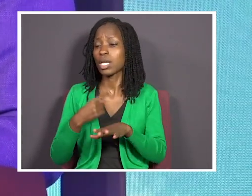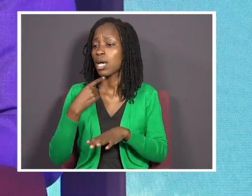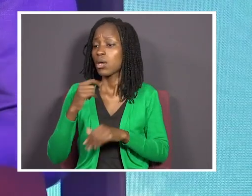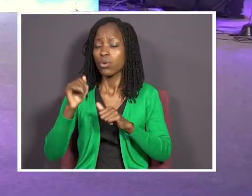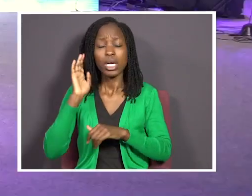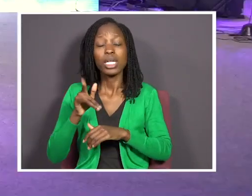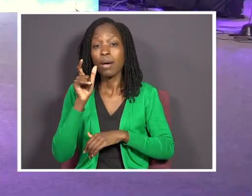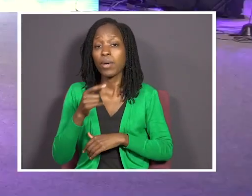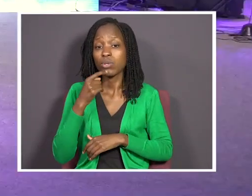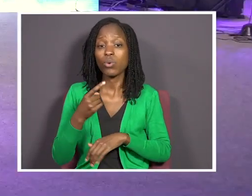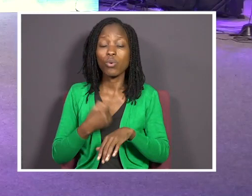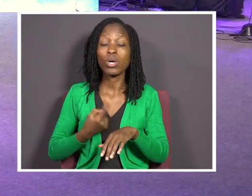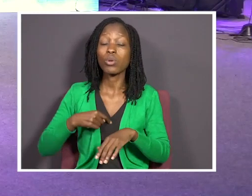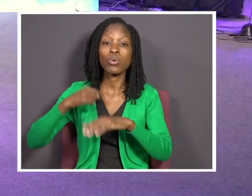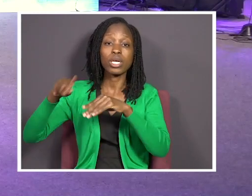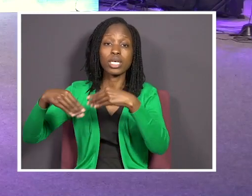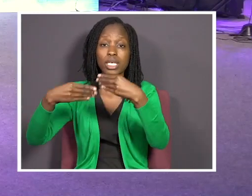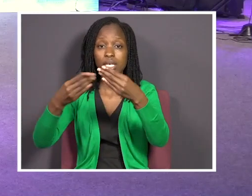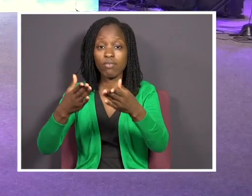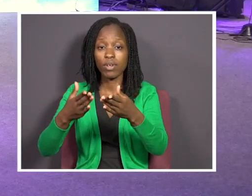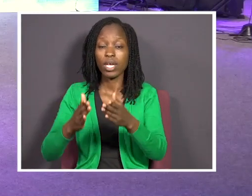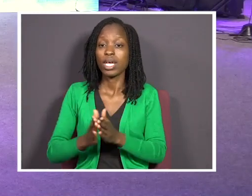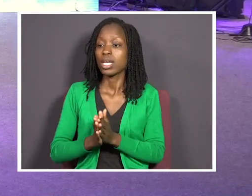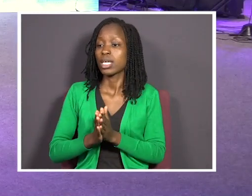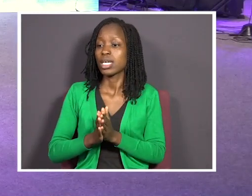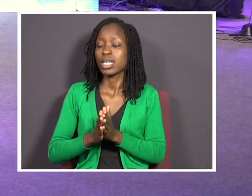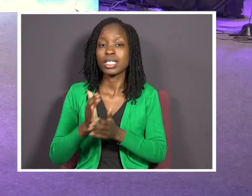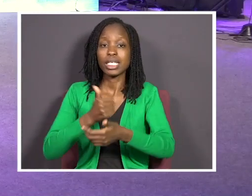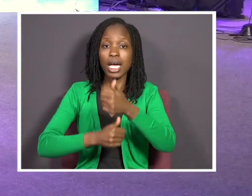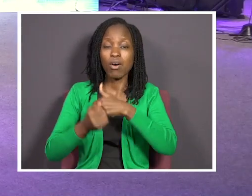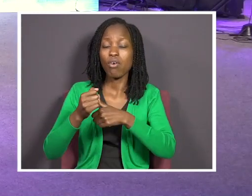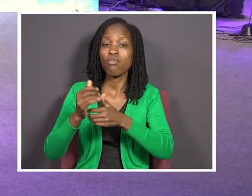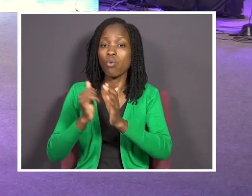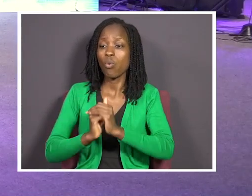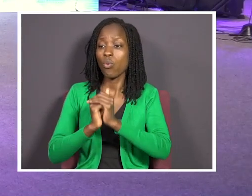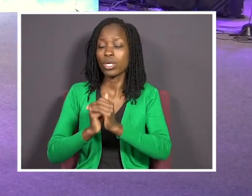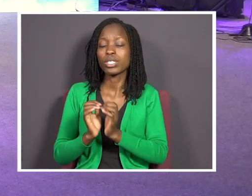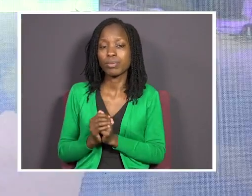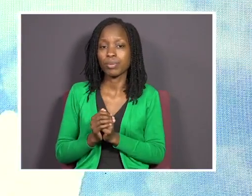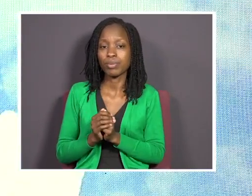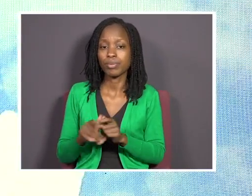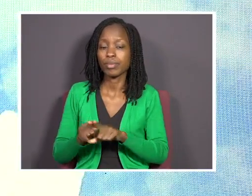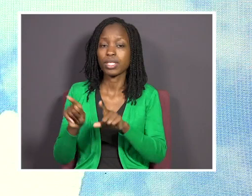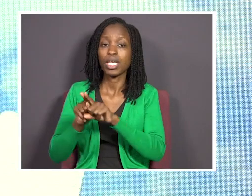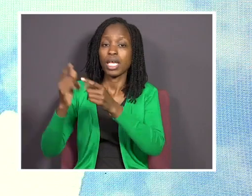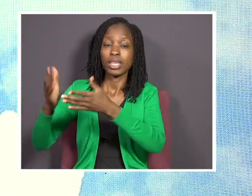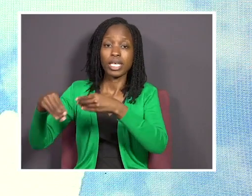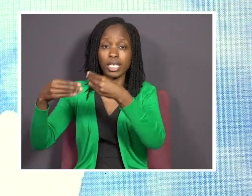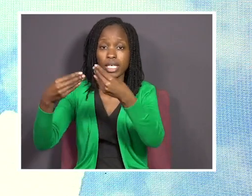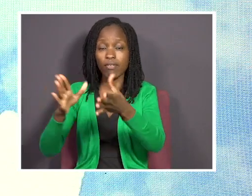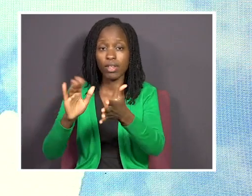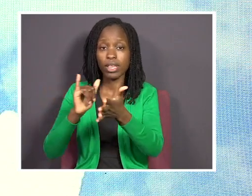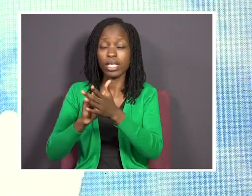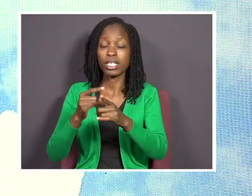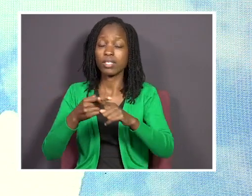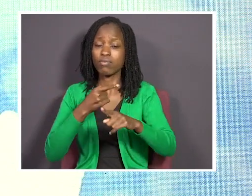say that when we are giving, it is an act of worship. The giving that is sacrificial, the giving that is out of